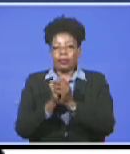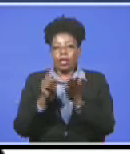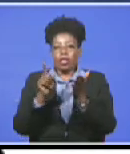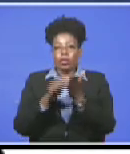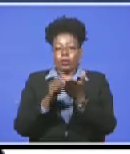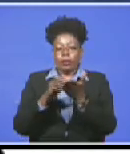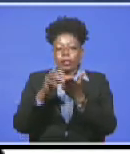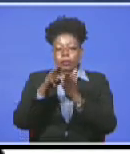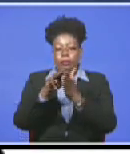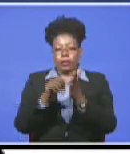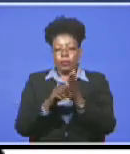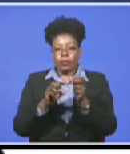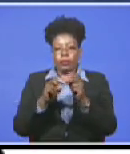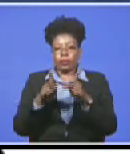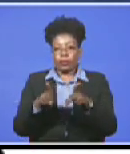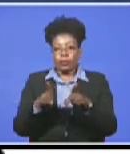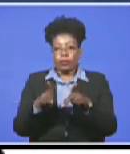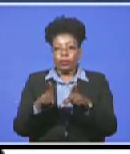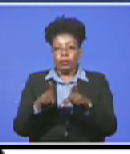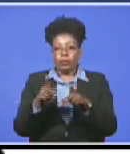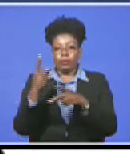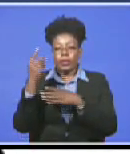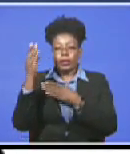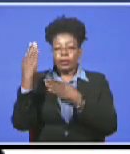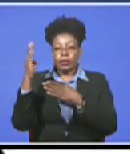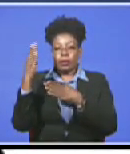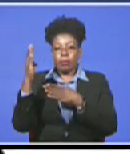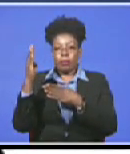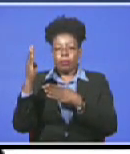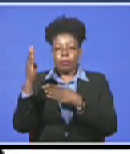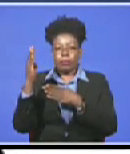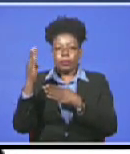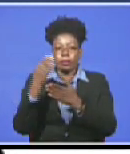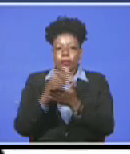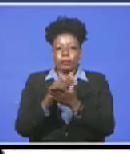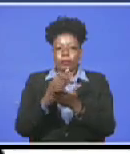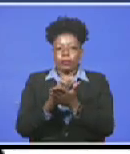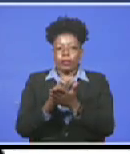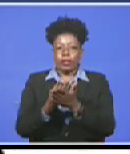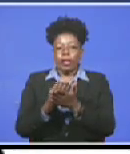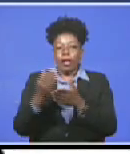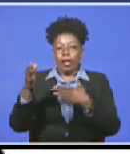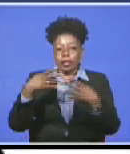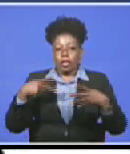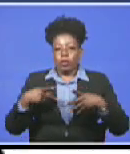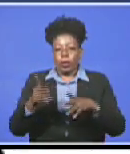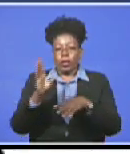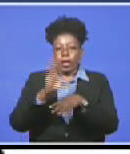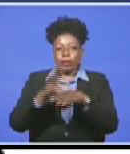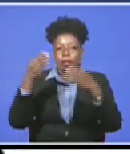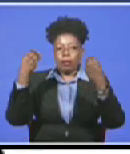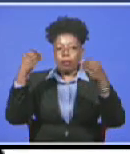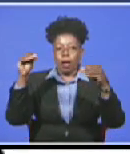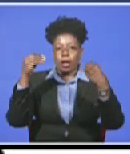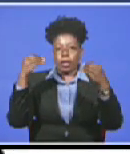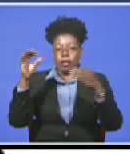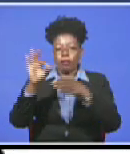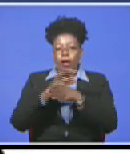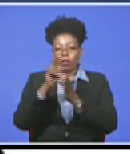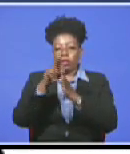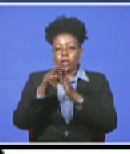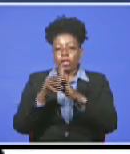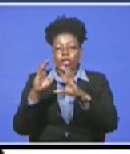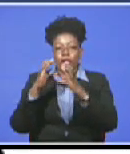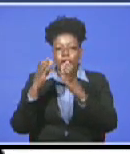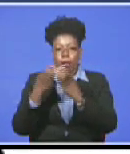A new investment opportunity is emerging for Bahamians in the form of mutual funds, a gateway into the capital markets. The foundation